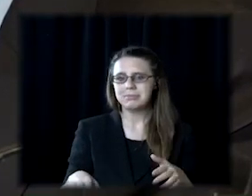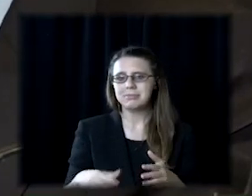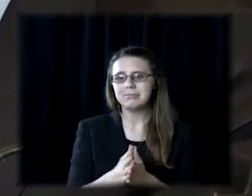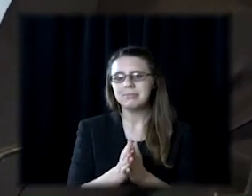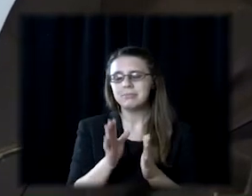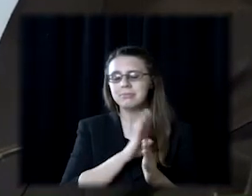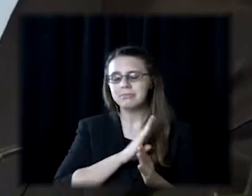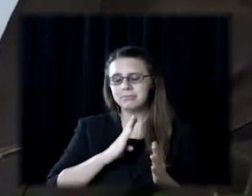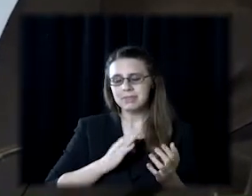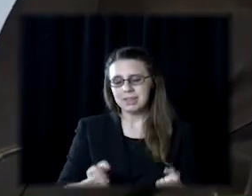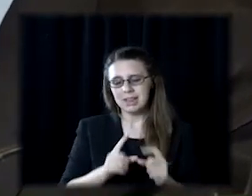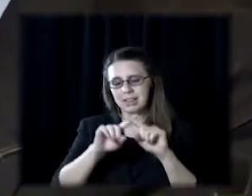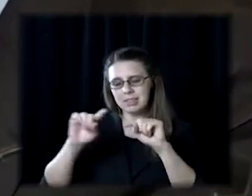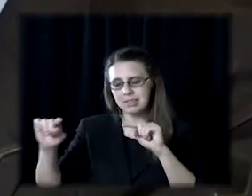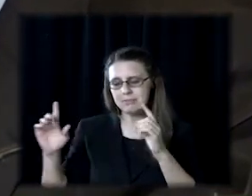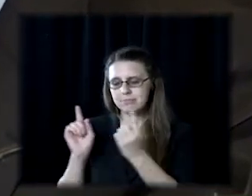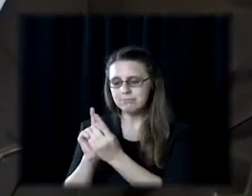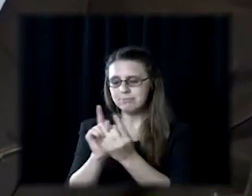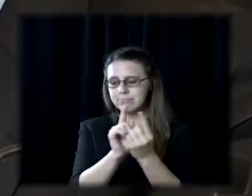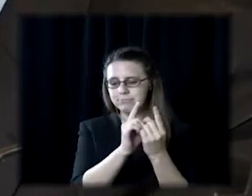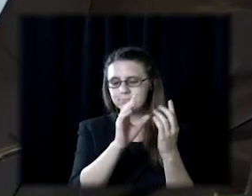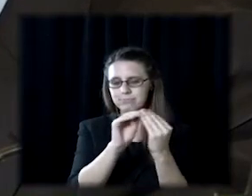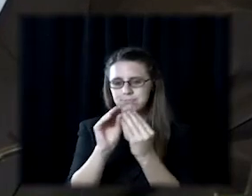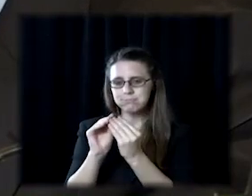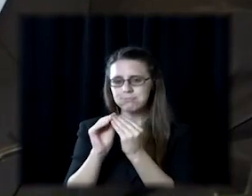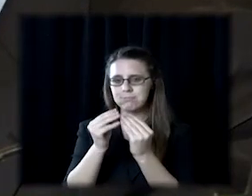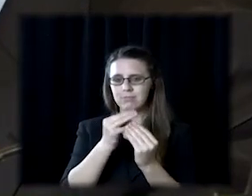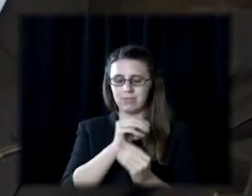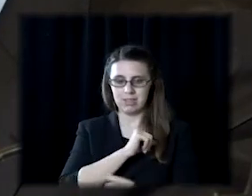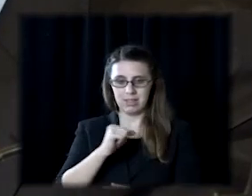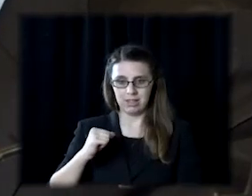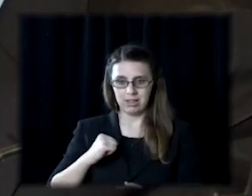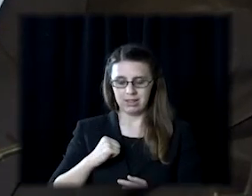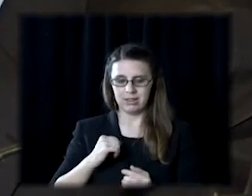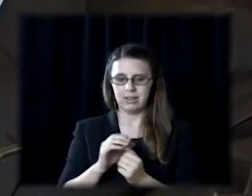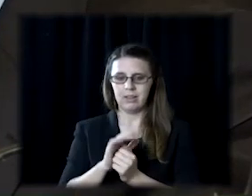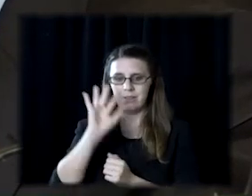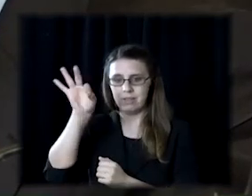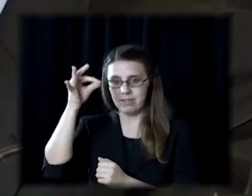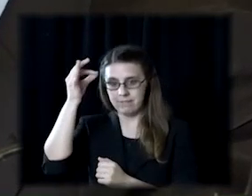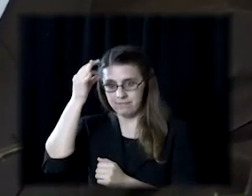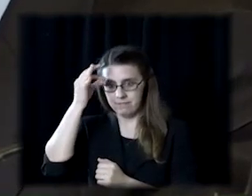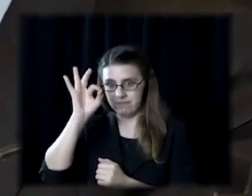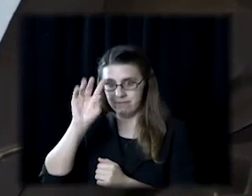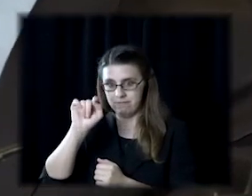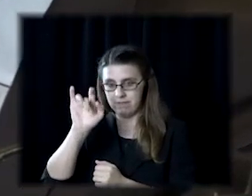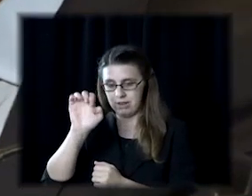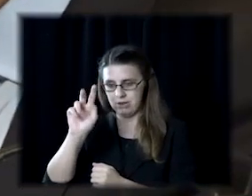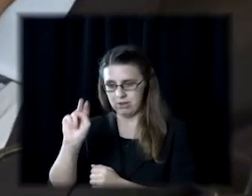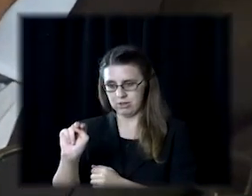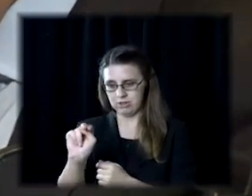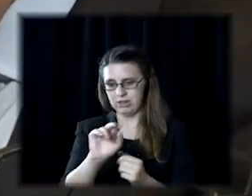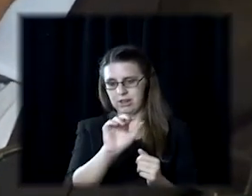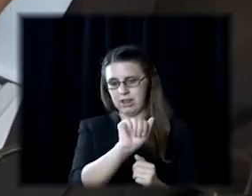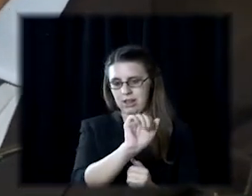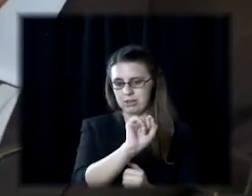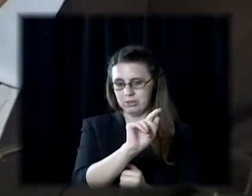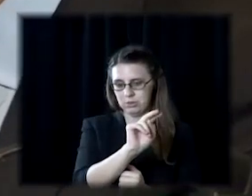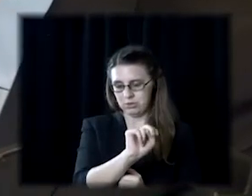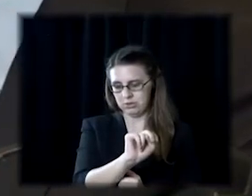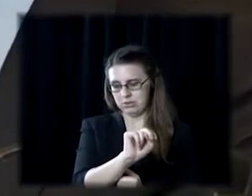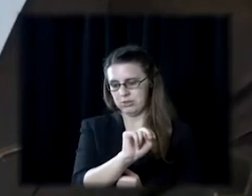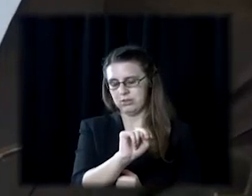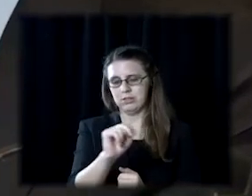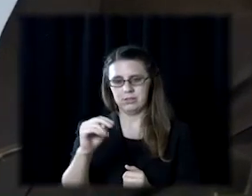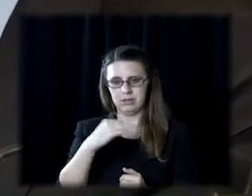several meetings with mayors from both the Federation and the Association of Mayors, Federación y la Asociación, members of the